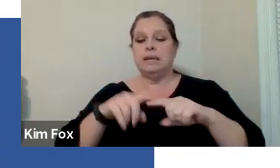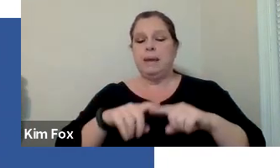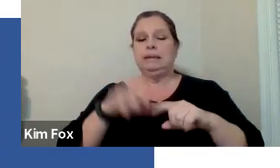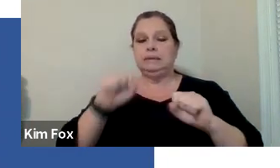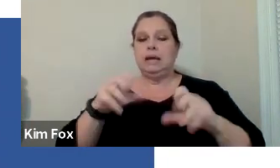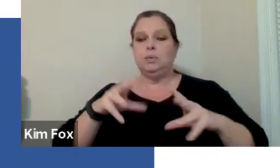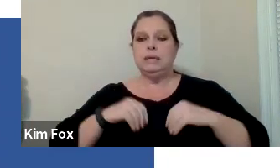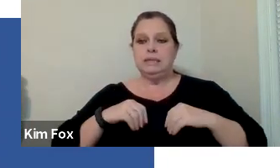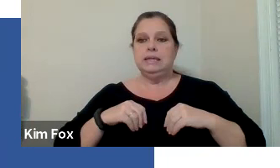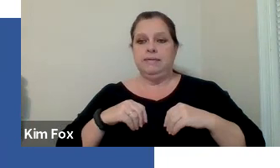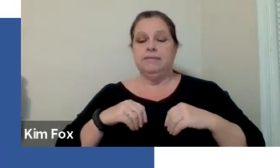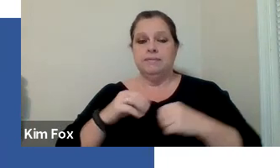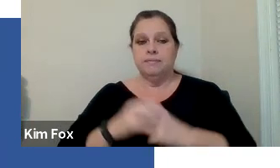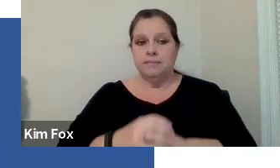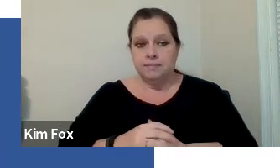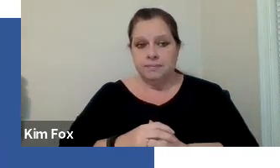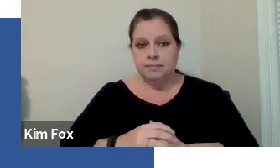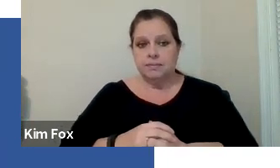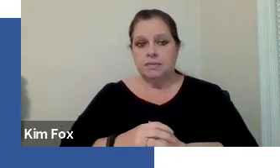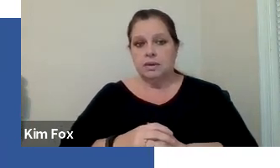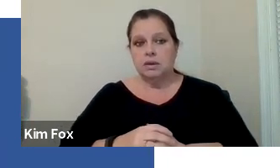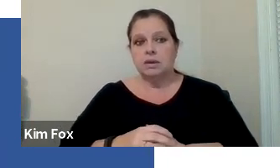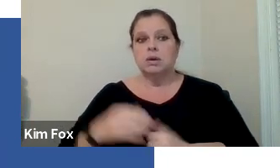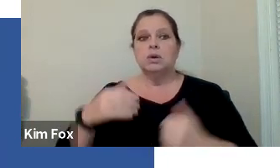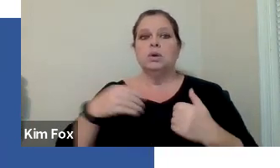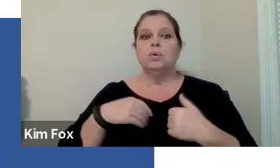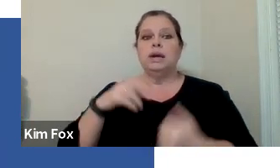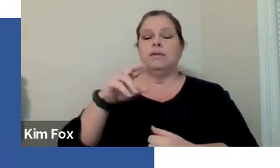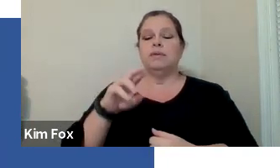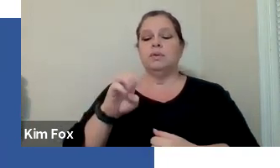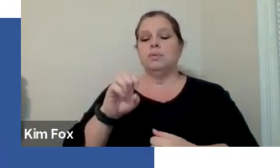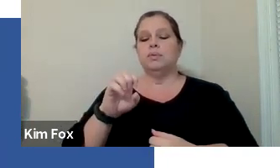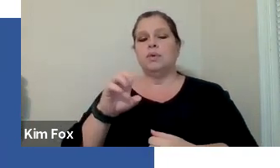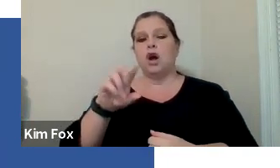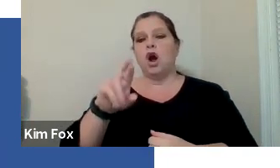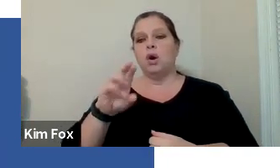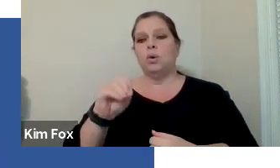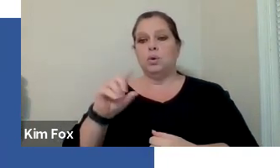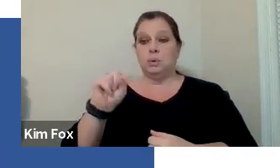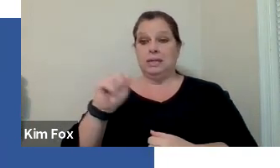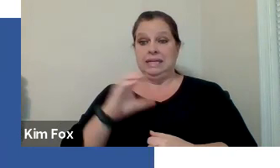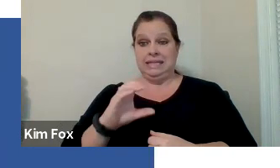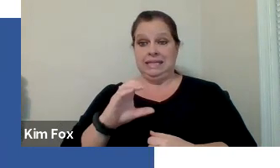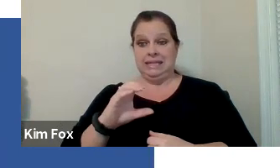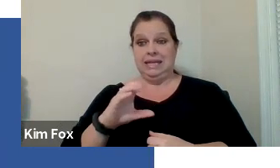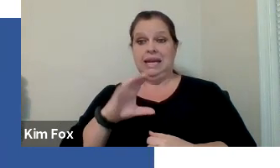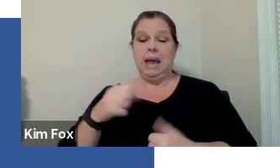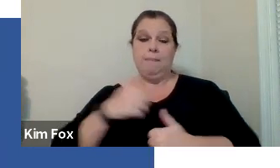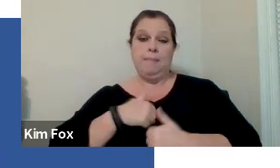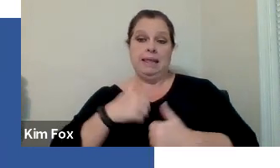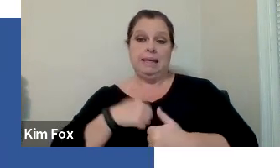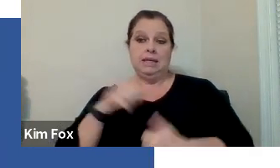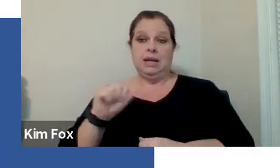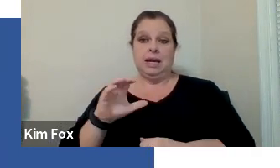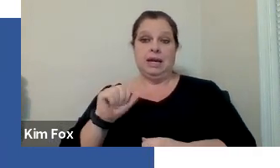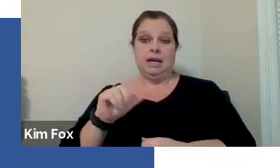have Reserve Officers Training Corps scholarships, ROT scholarships, and military academies. That's for